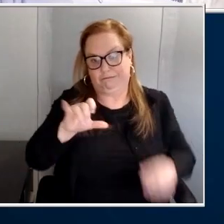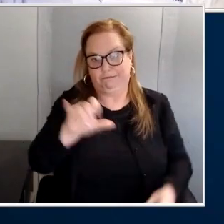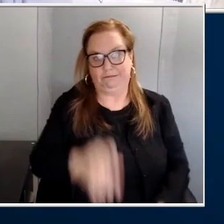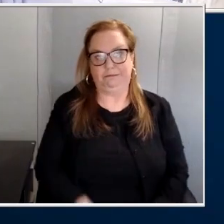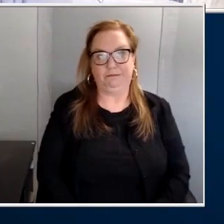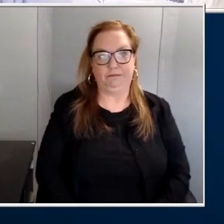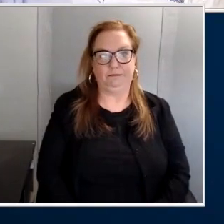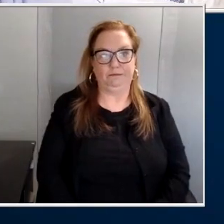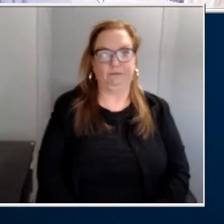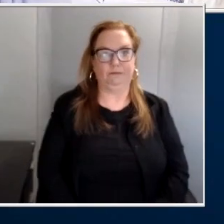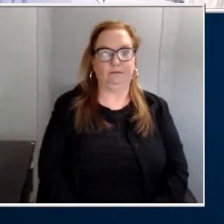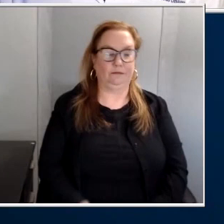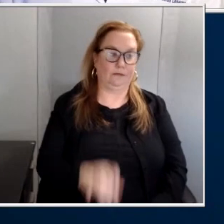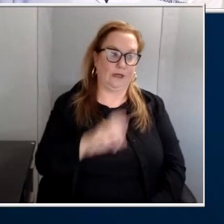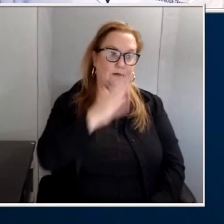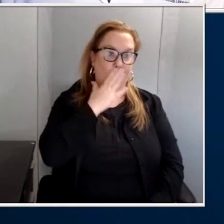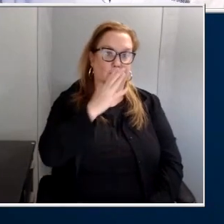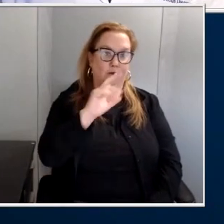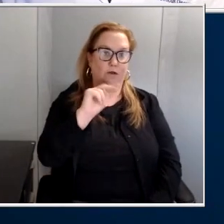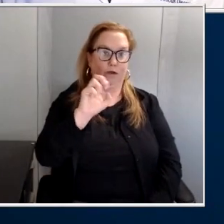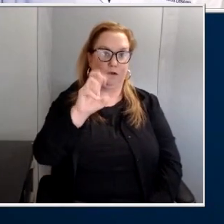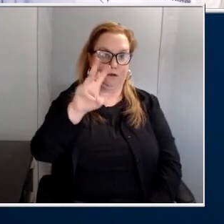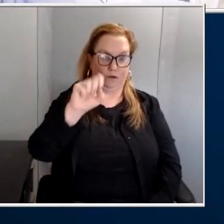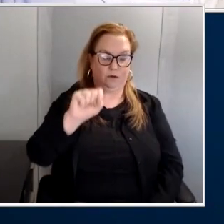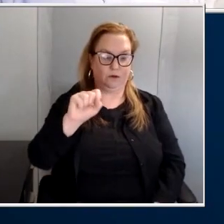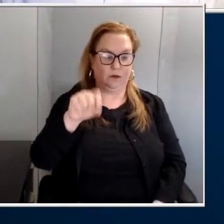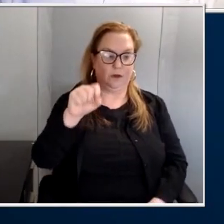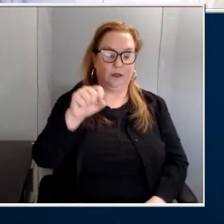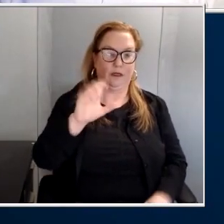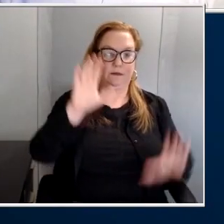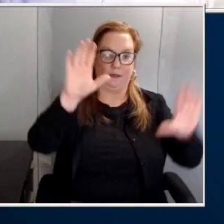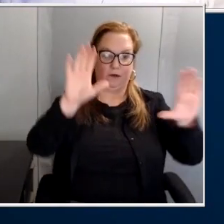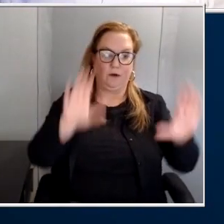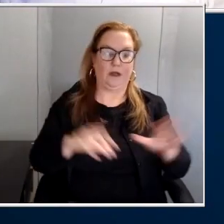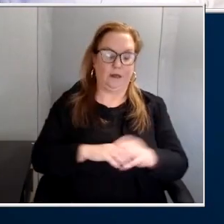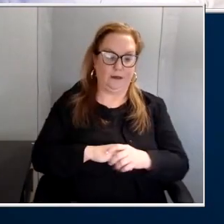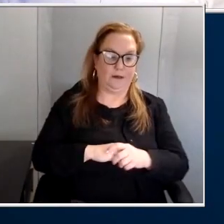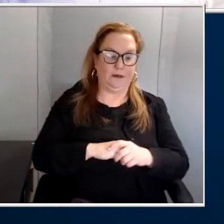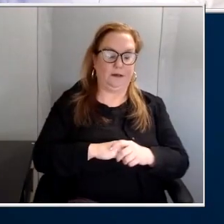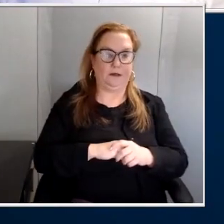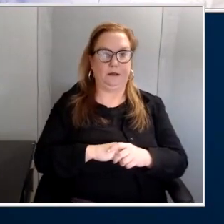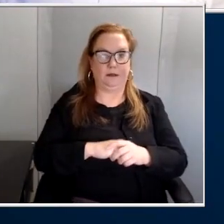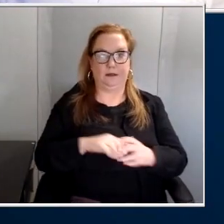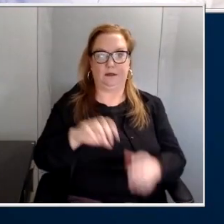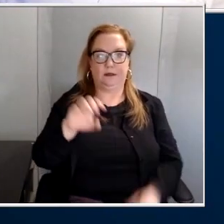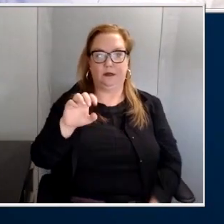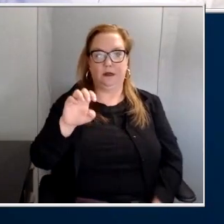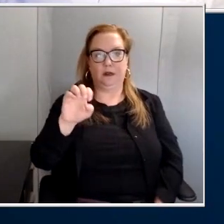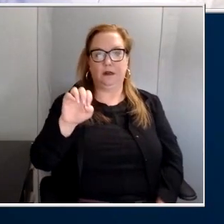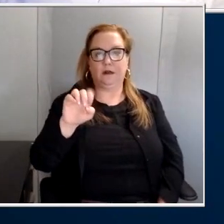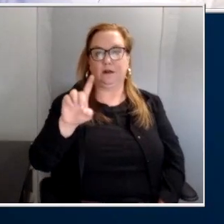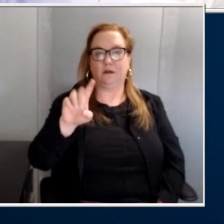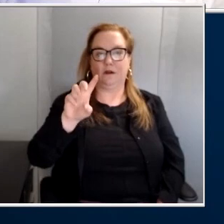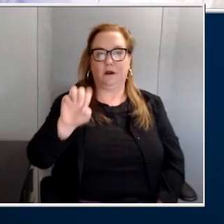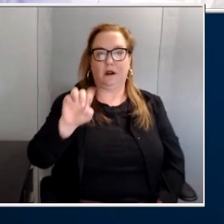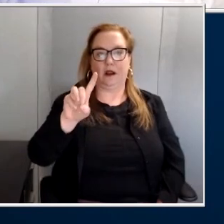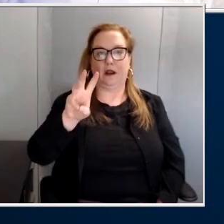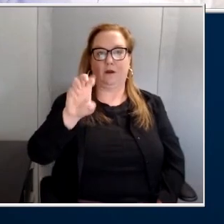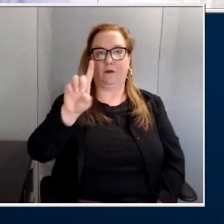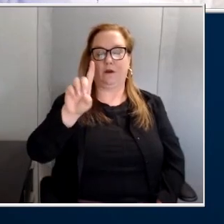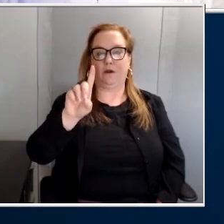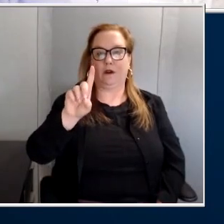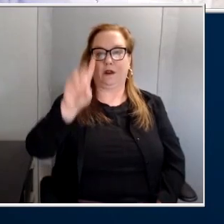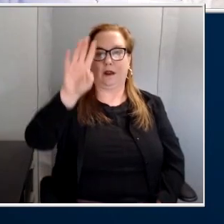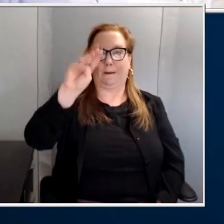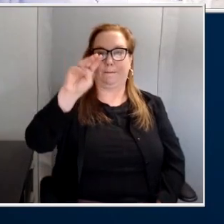that's actually really good. Our numbers are down dramatically, and so that's been great. Okay, so Dr. Edward Kemmerer, Chief Medical Officer of Mosaic and St. Joe. How are things up